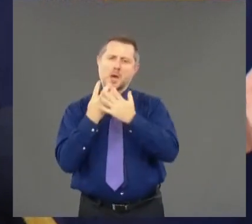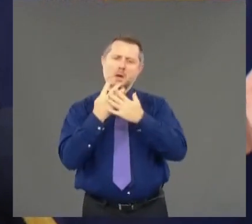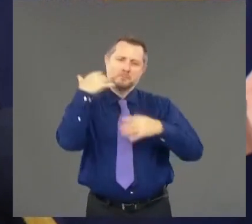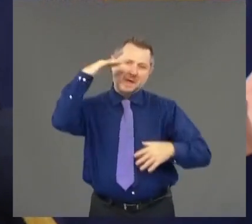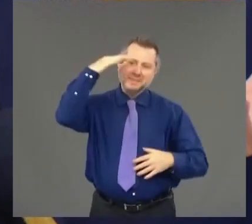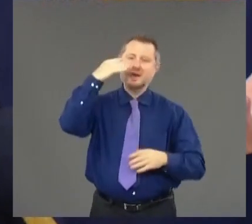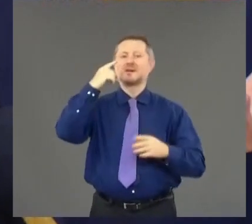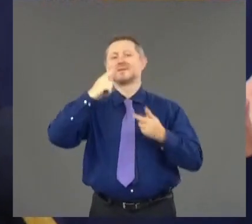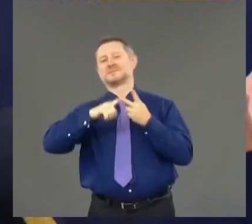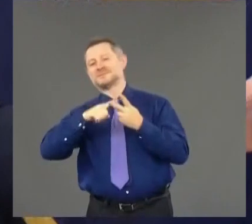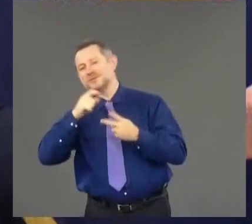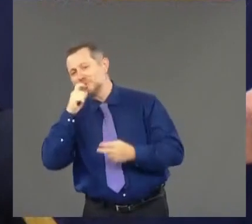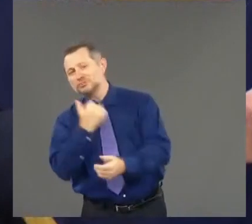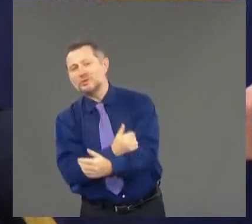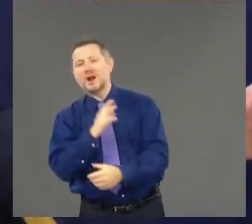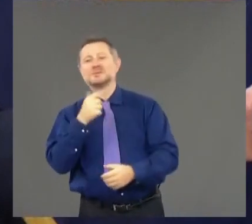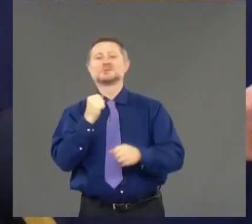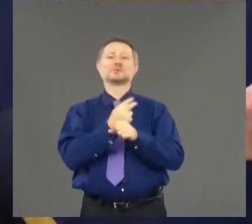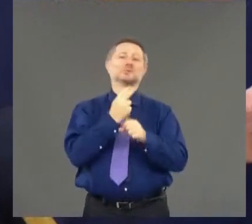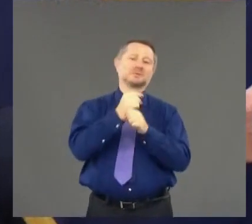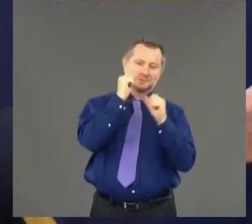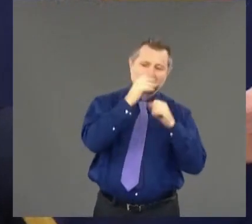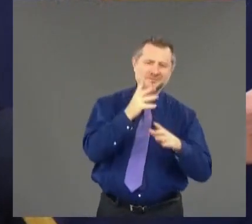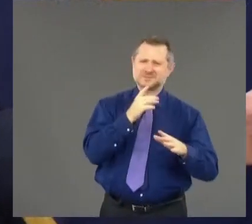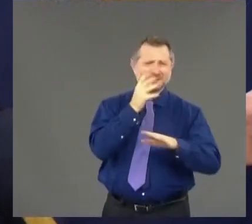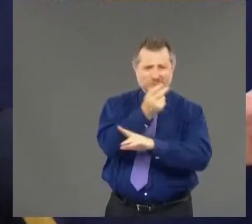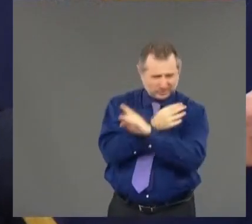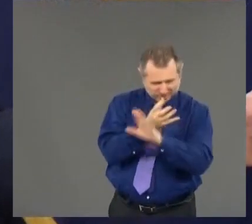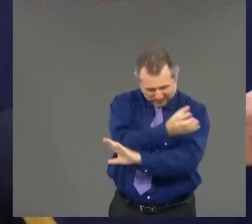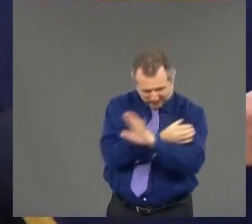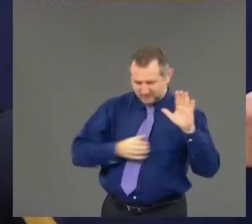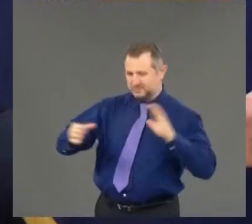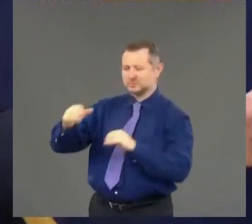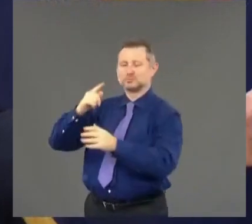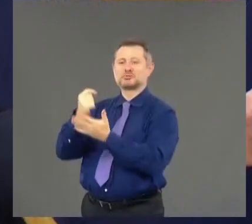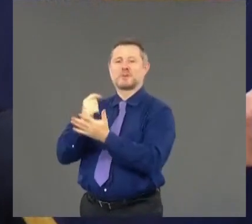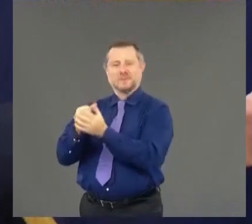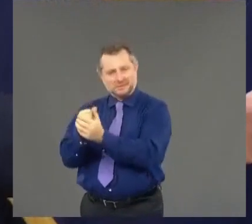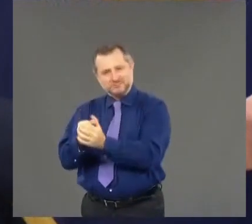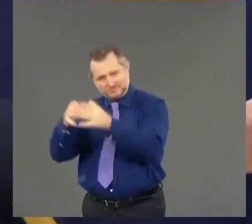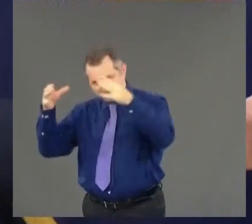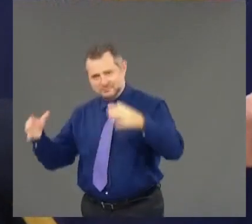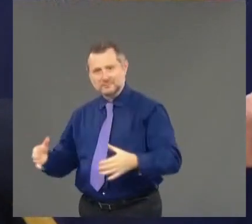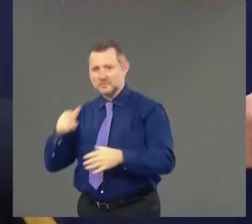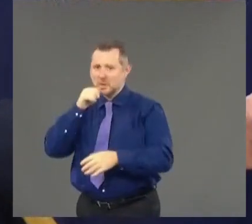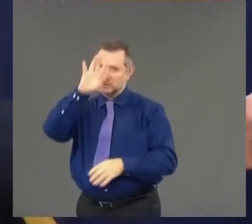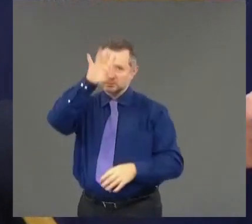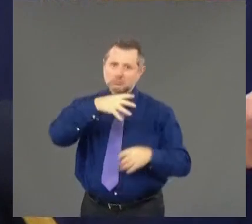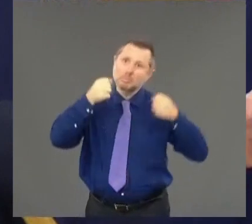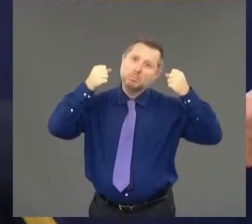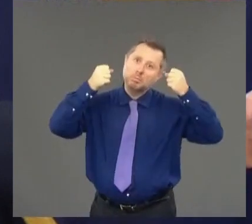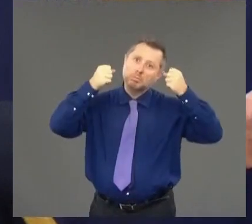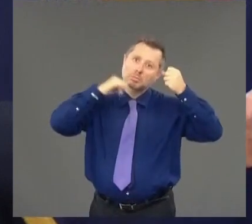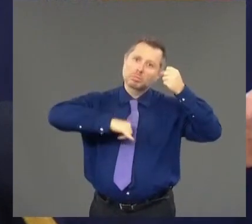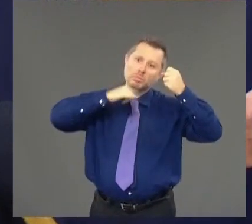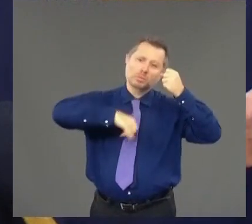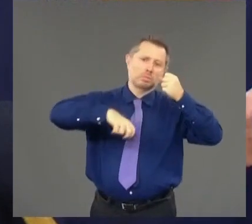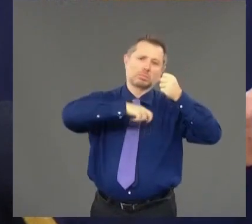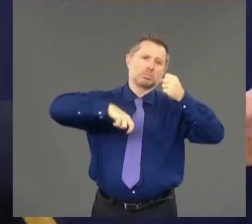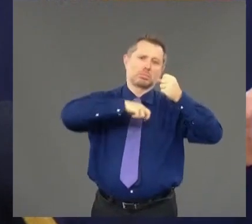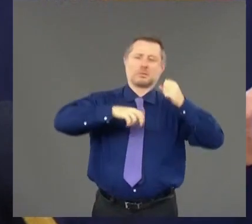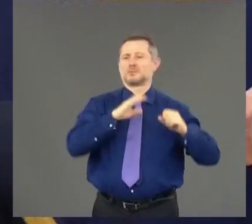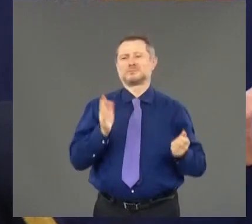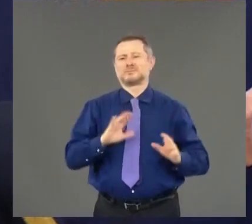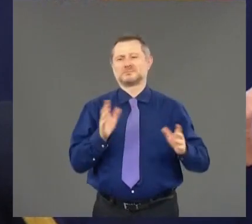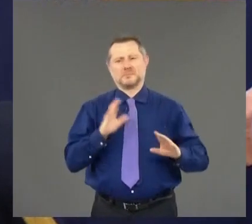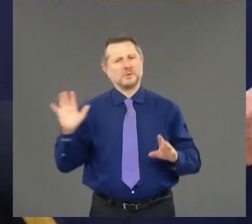substance abusers. Get them treatment, not a jail cell. That's what they were saying.